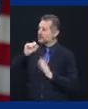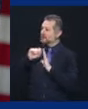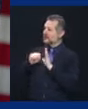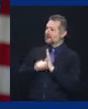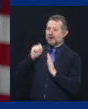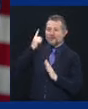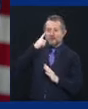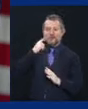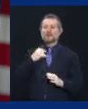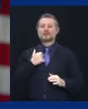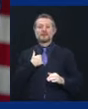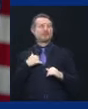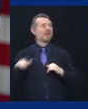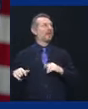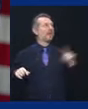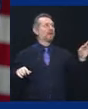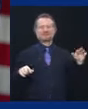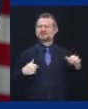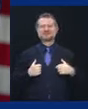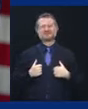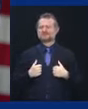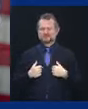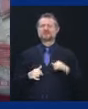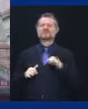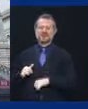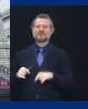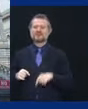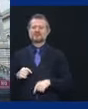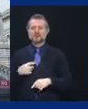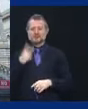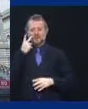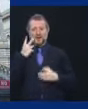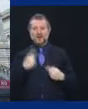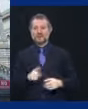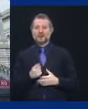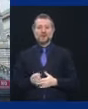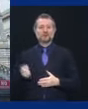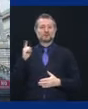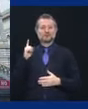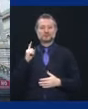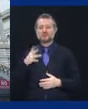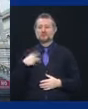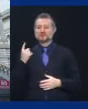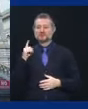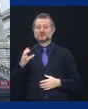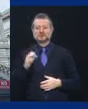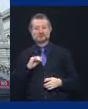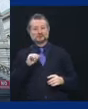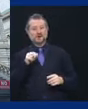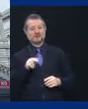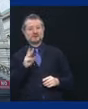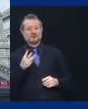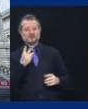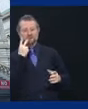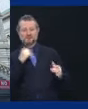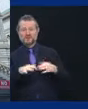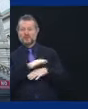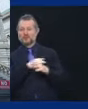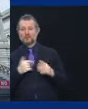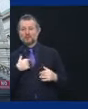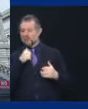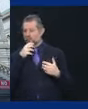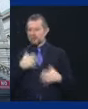watched what happened in Washington, so I didn't want to take any chances. As it turns out,